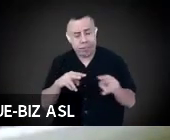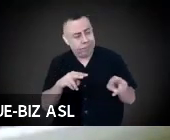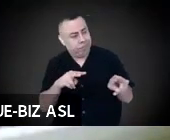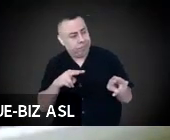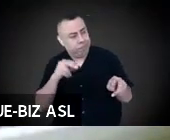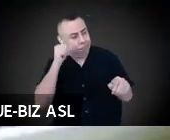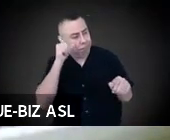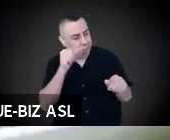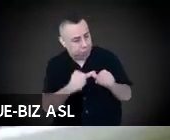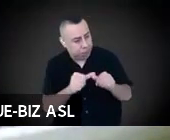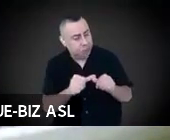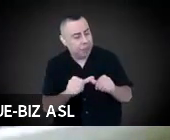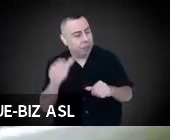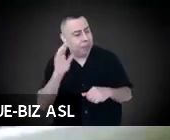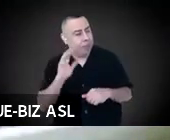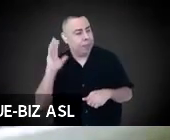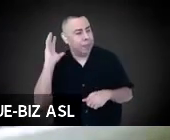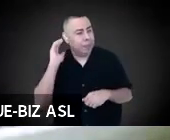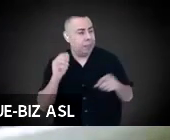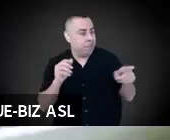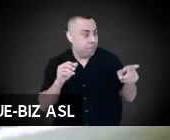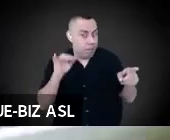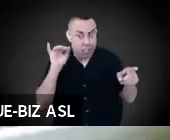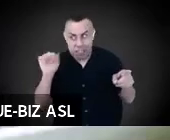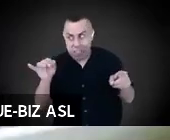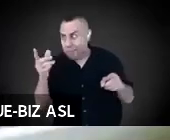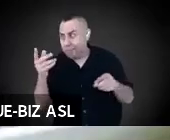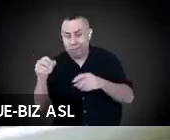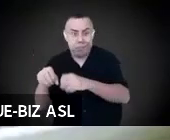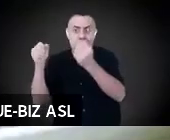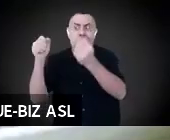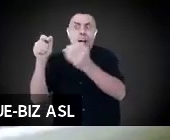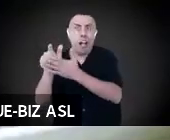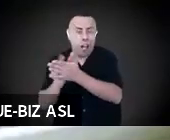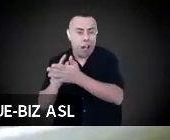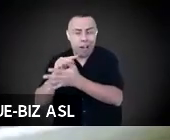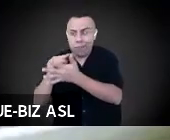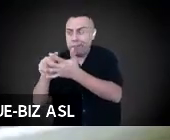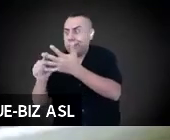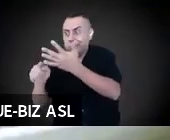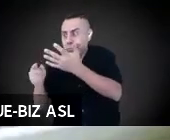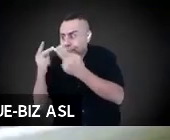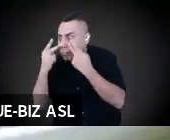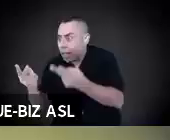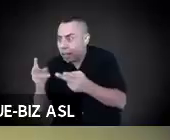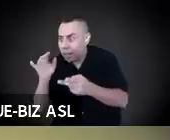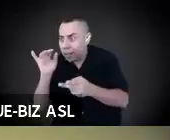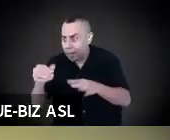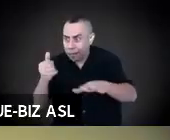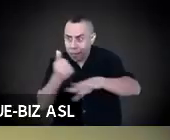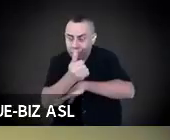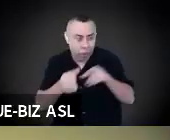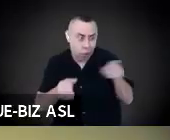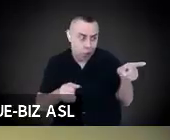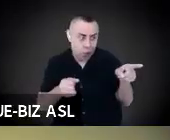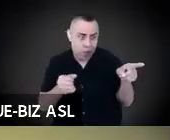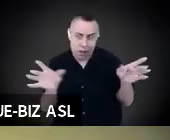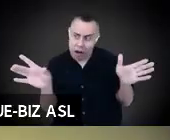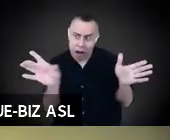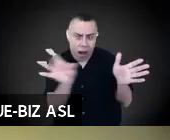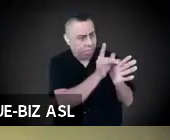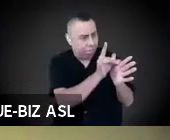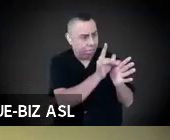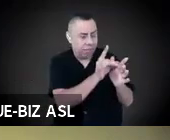associate you with that crime or that thing that they attach to you. Mm-hmm. And you're going to wear that on